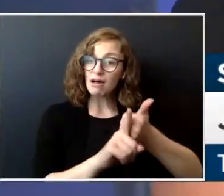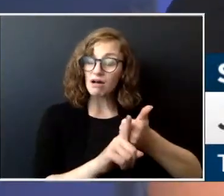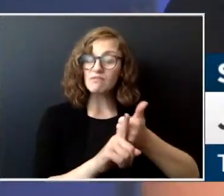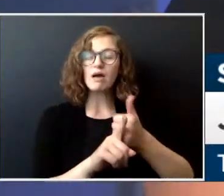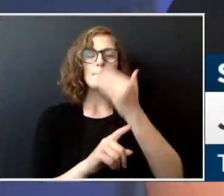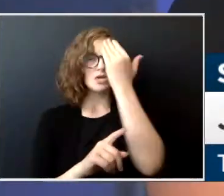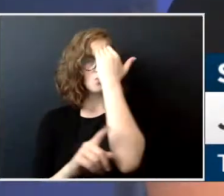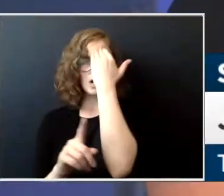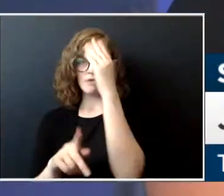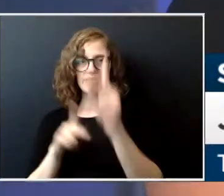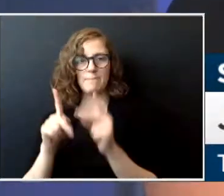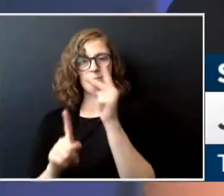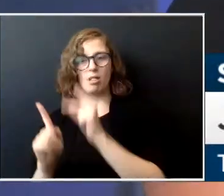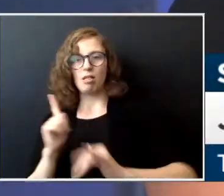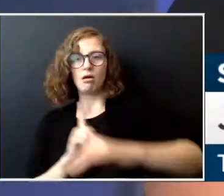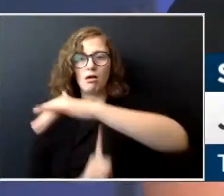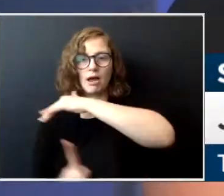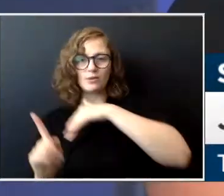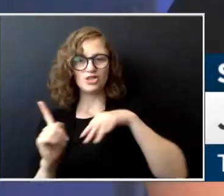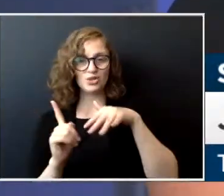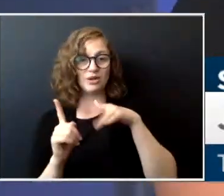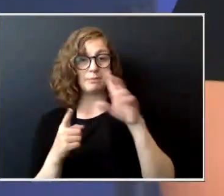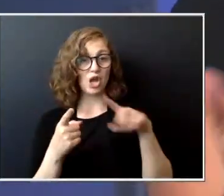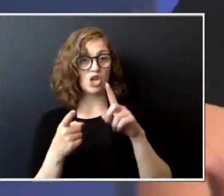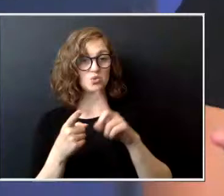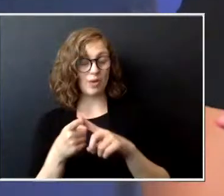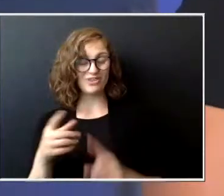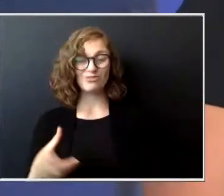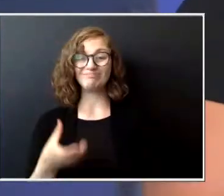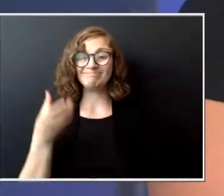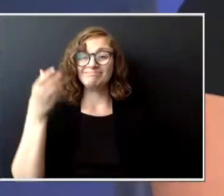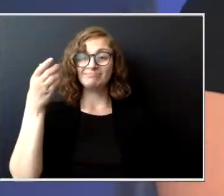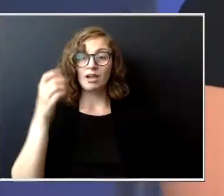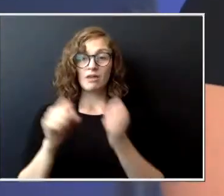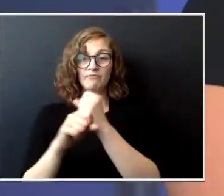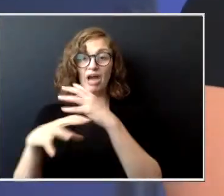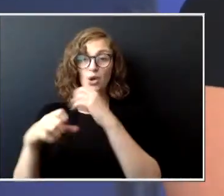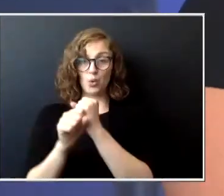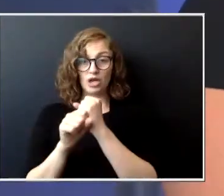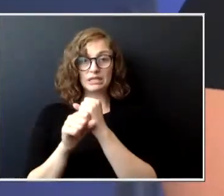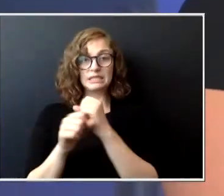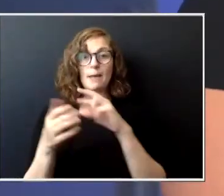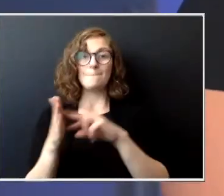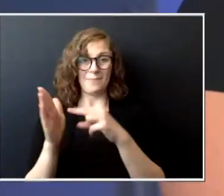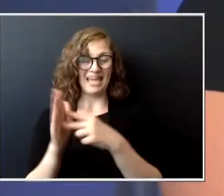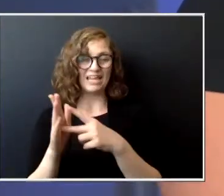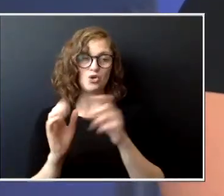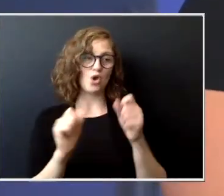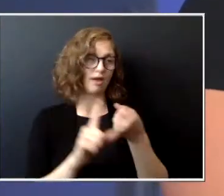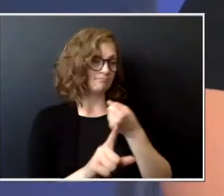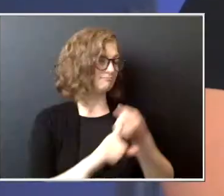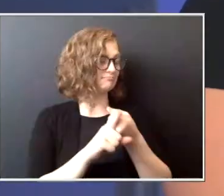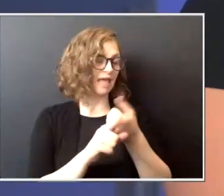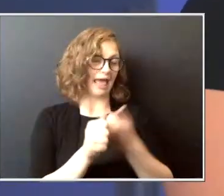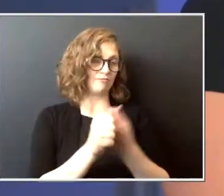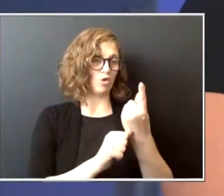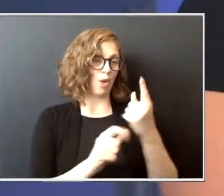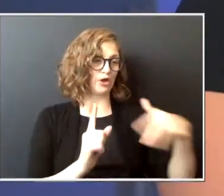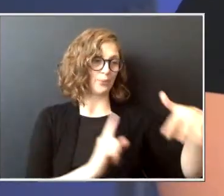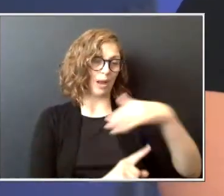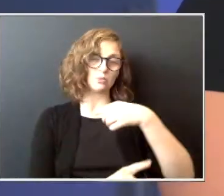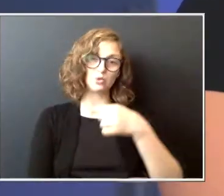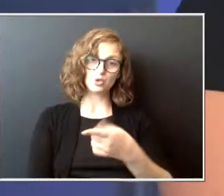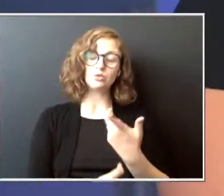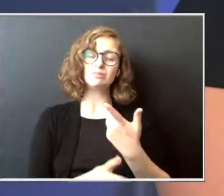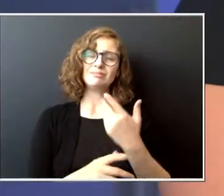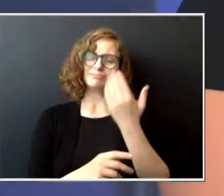Because when you take fireworks in your own hands, you're taking that into everyone else around you's hand. So just be conscious of other people, safe distance, and really,